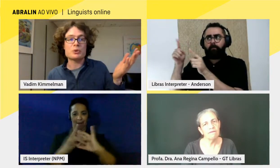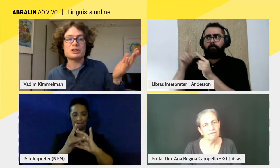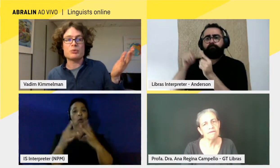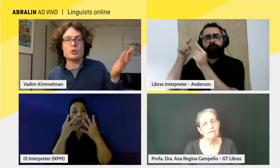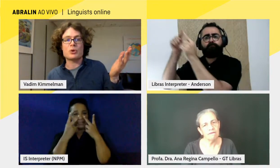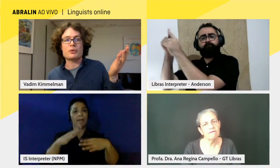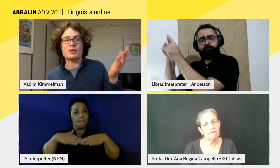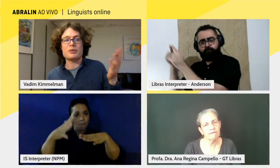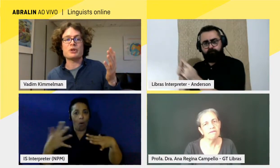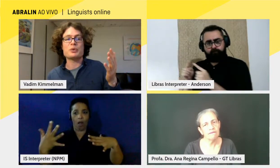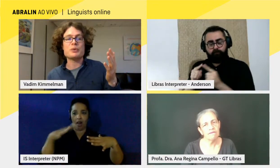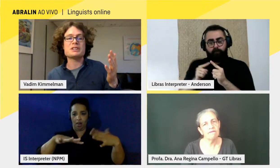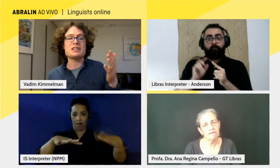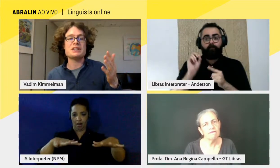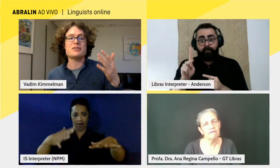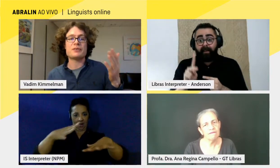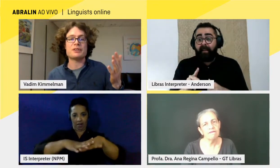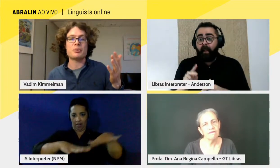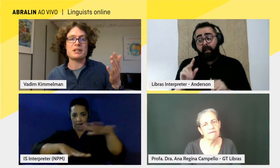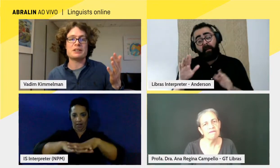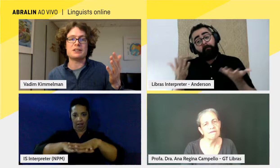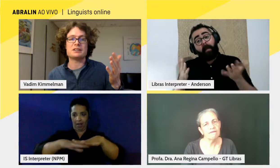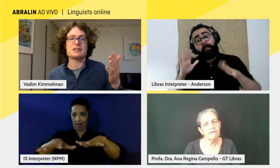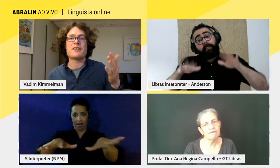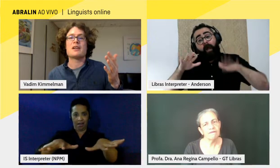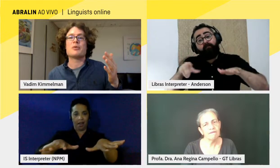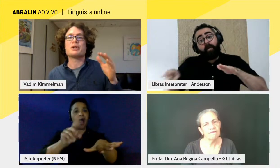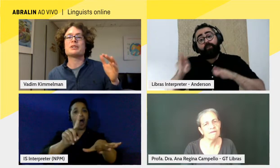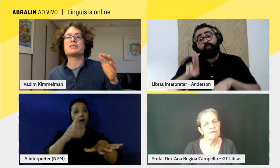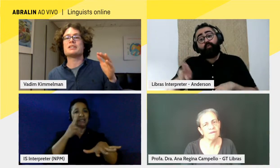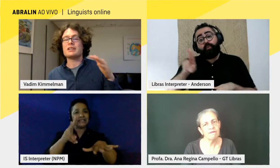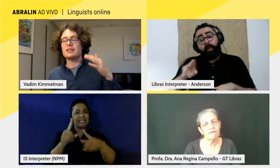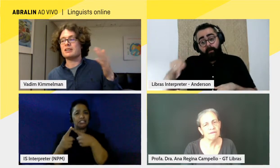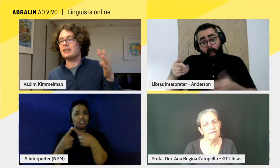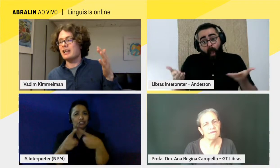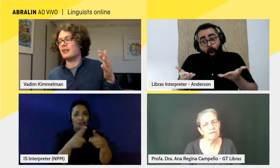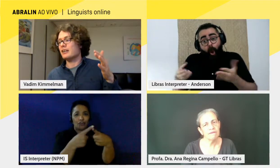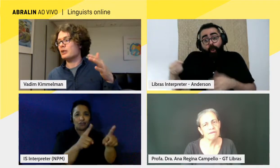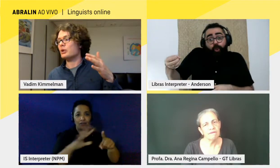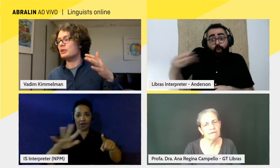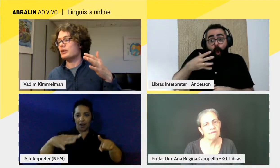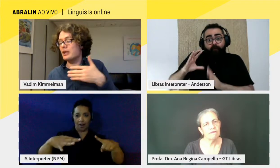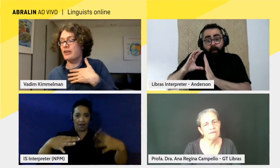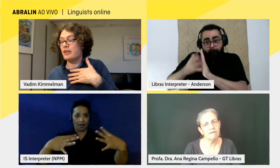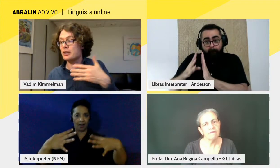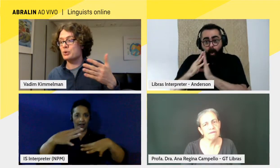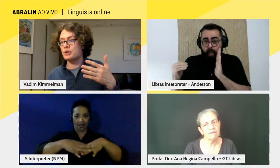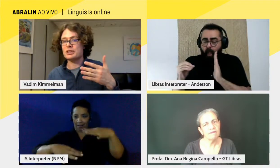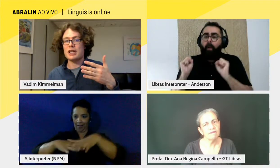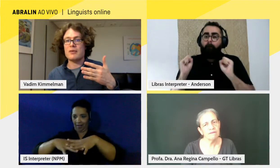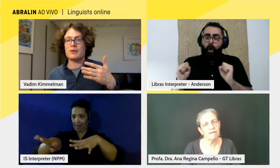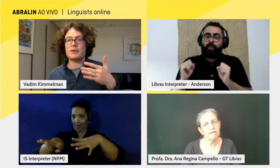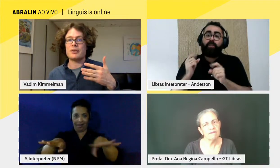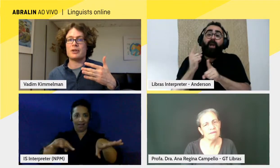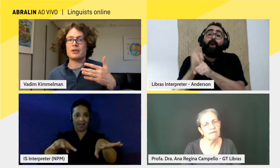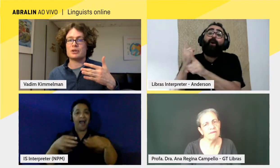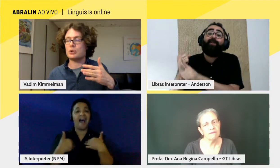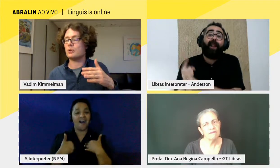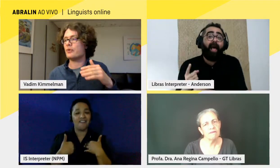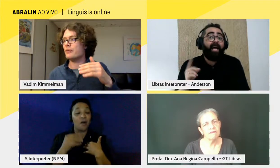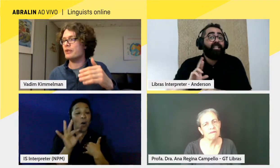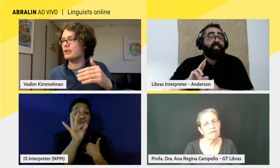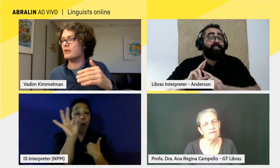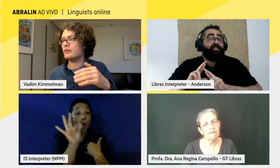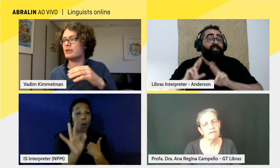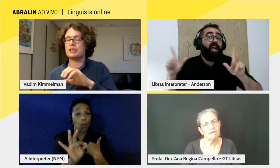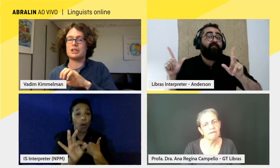maybe we won't see more overlap, but we will see different patterns. Because, yeah, in order, I think, to discover the